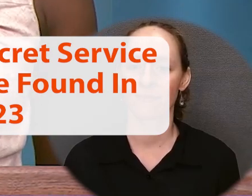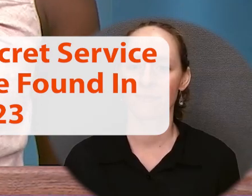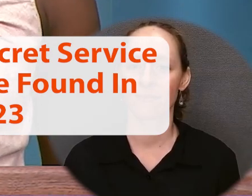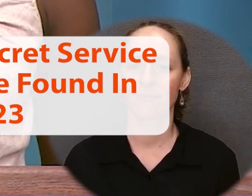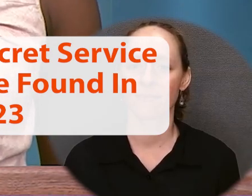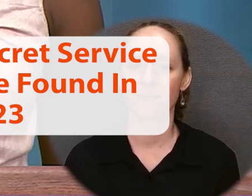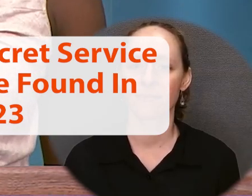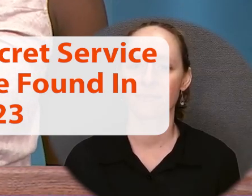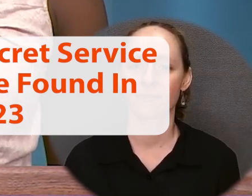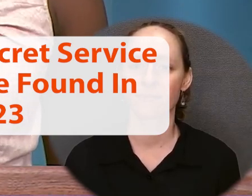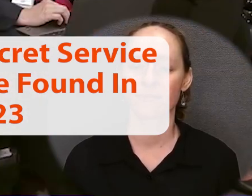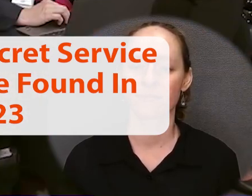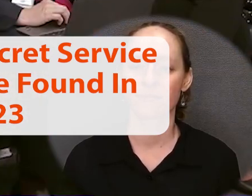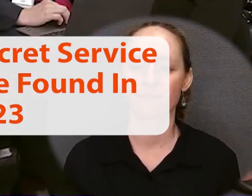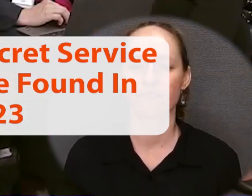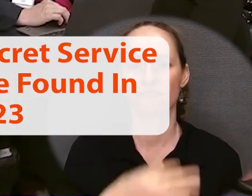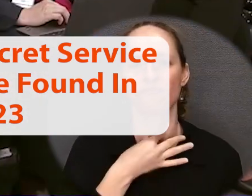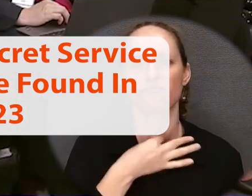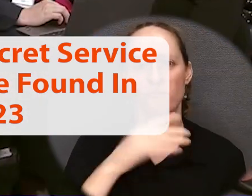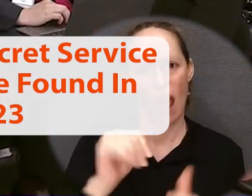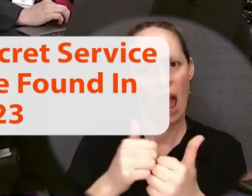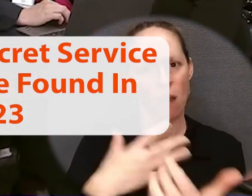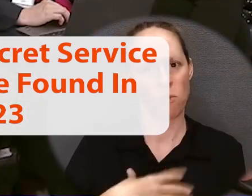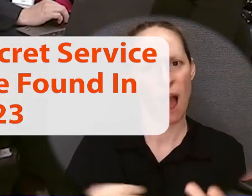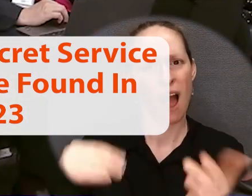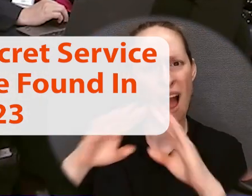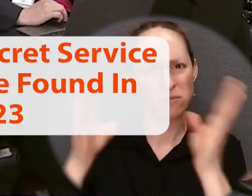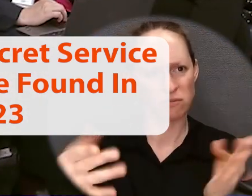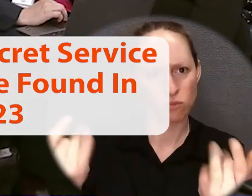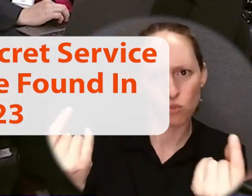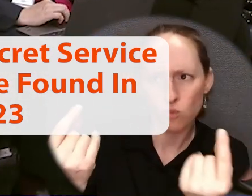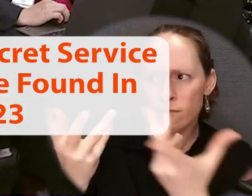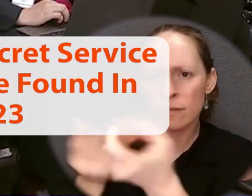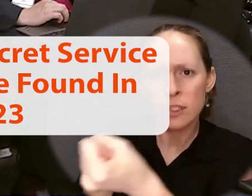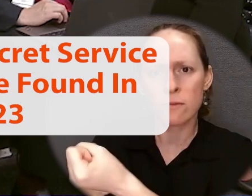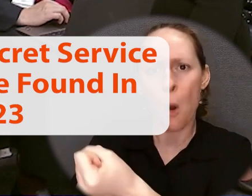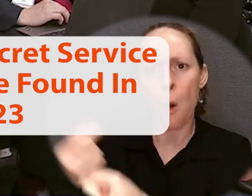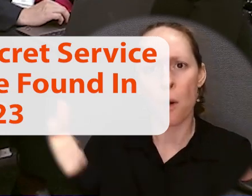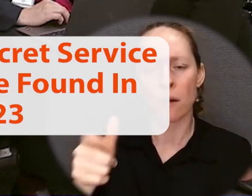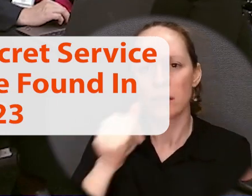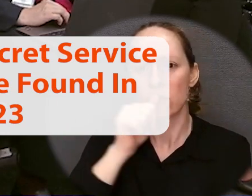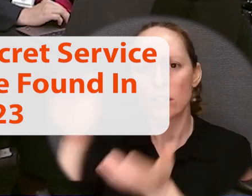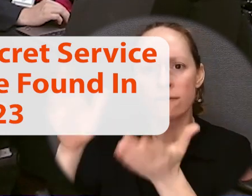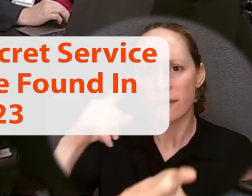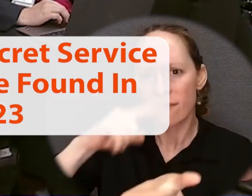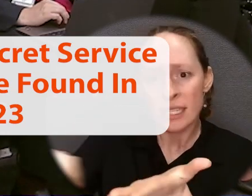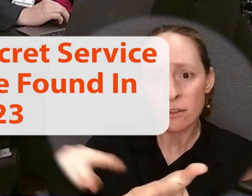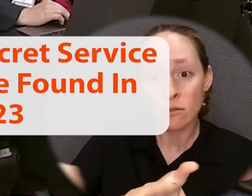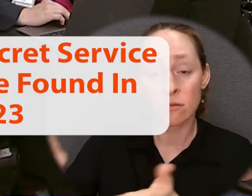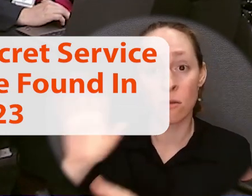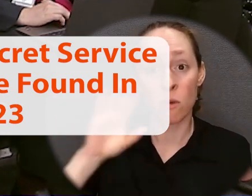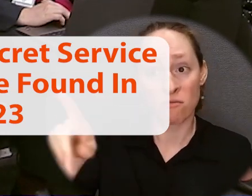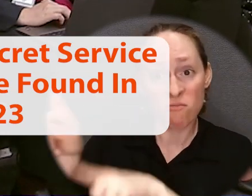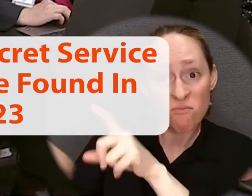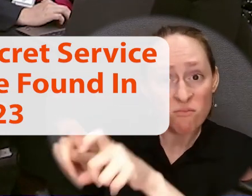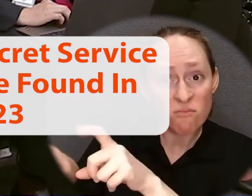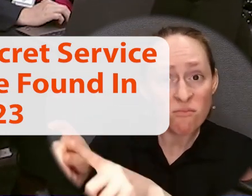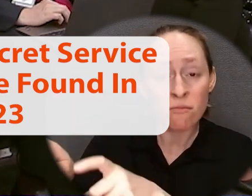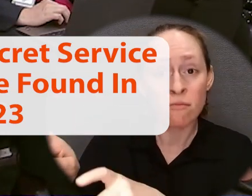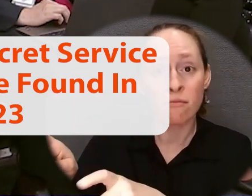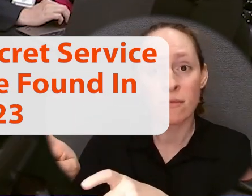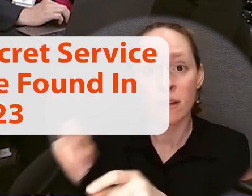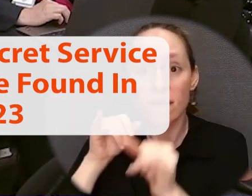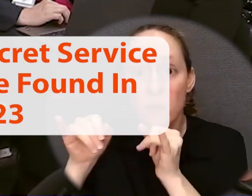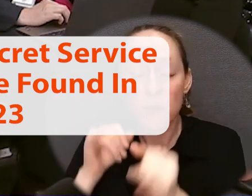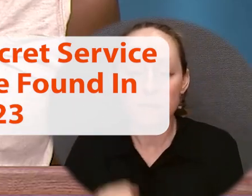Can you just tell us how the White House is assisting the Secret Service with this investigation? Have you made any White House officials available for interviews with law enforcement, for example?